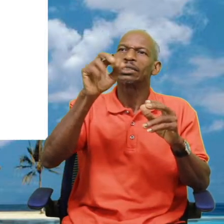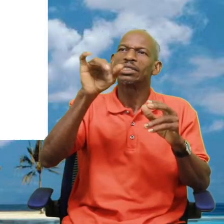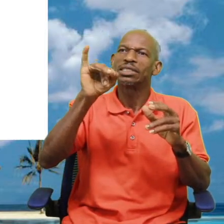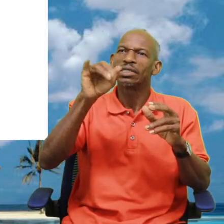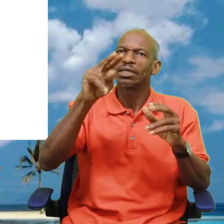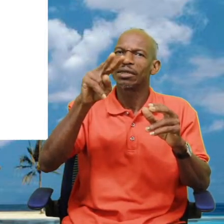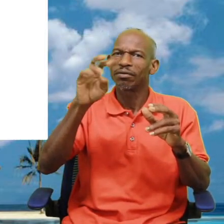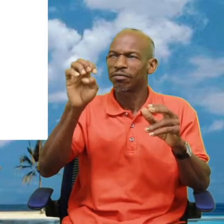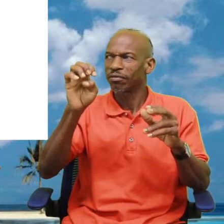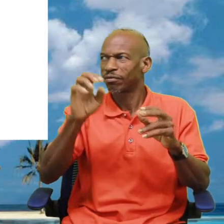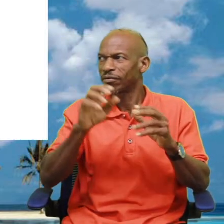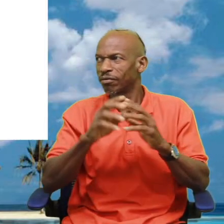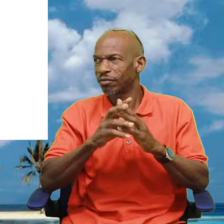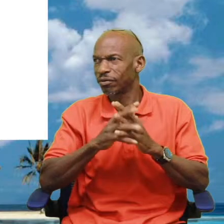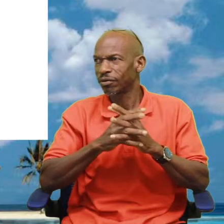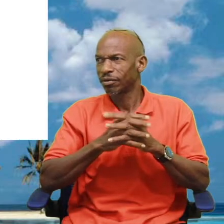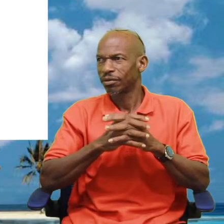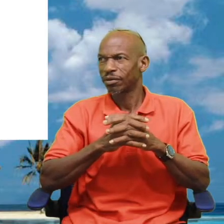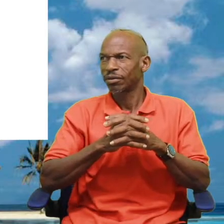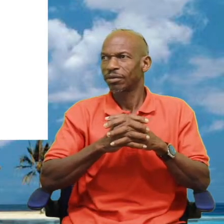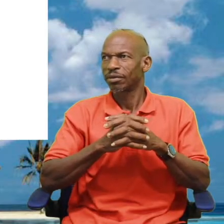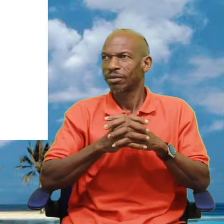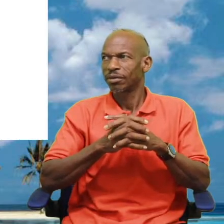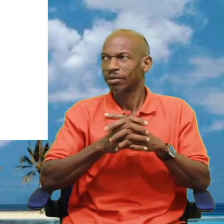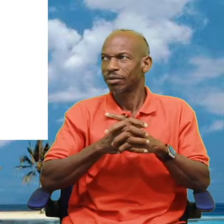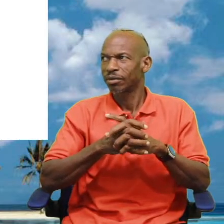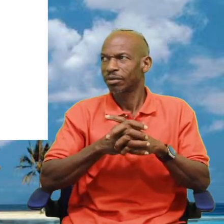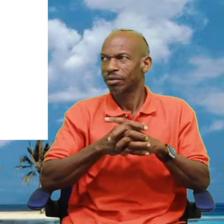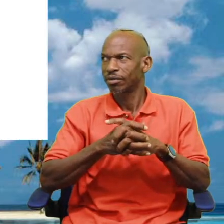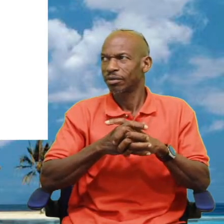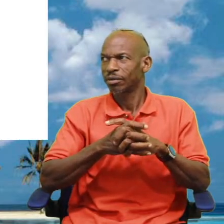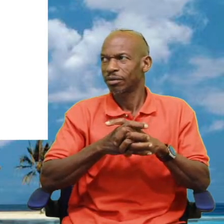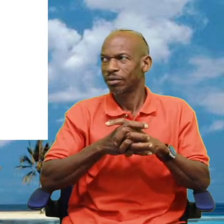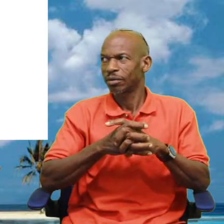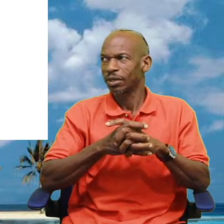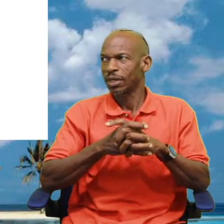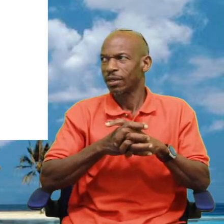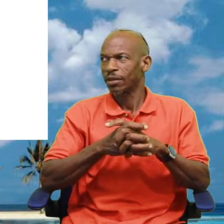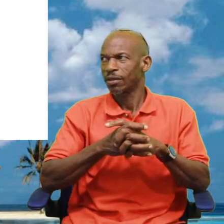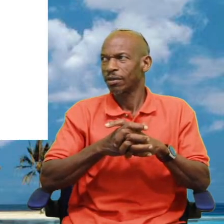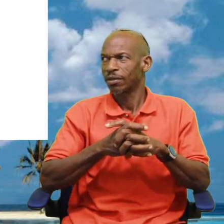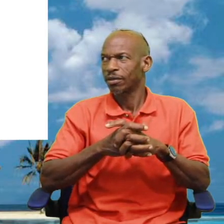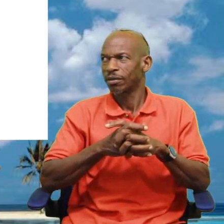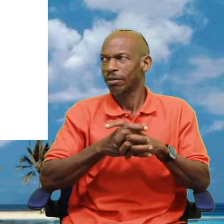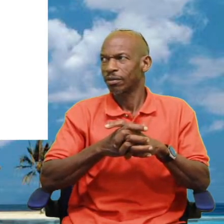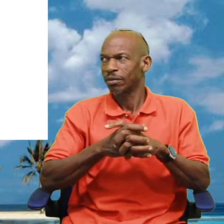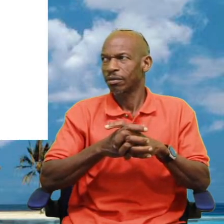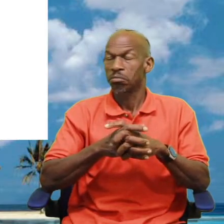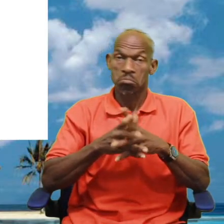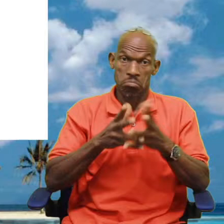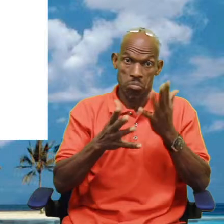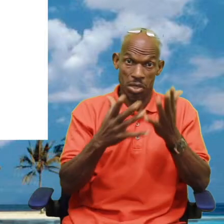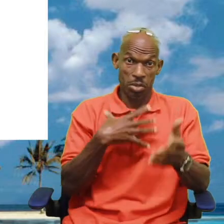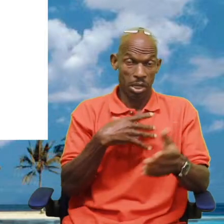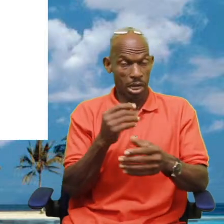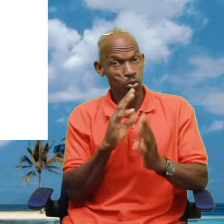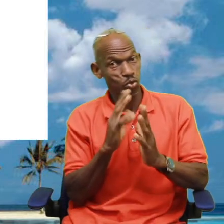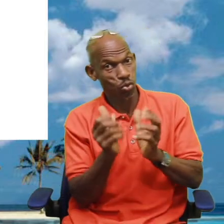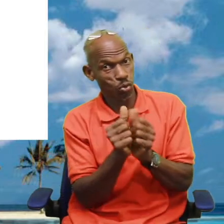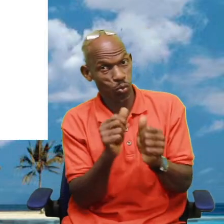right? So this doctor maybe likes to talk. So he is talkative.